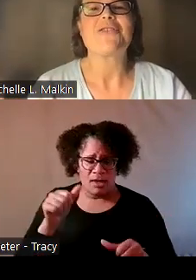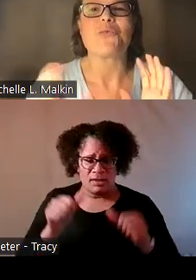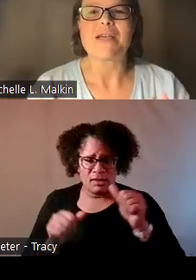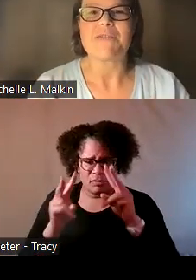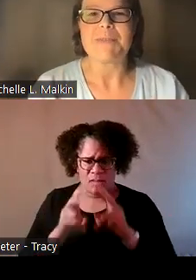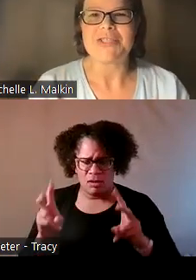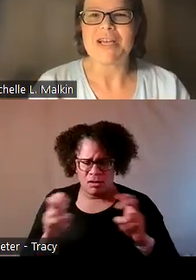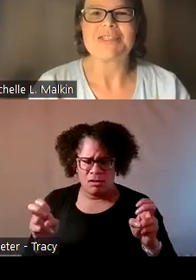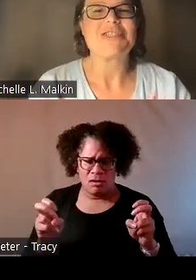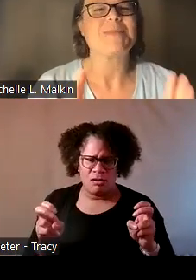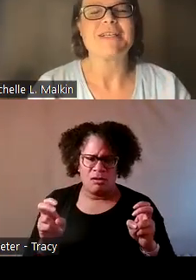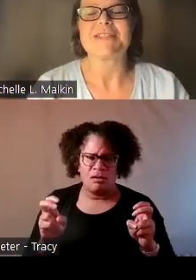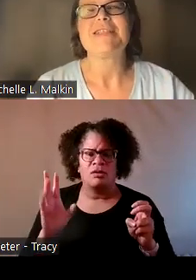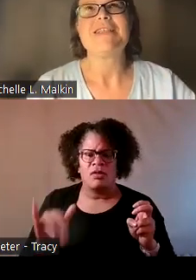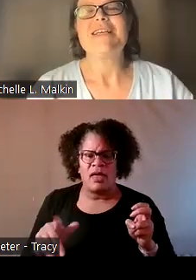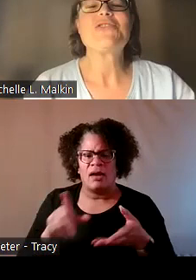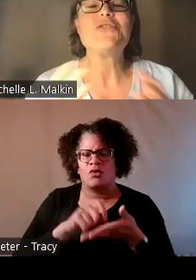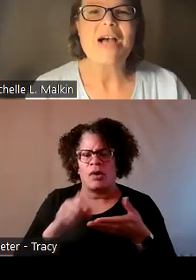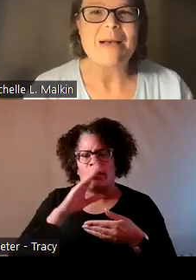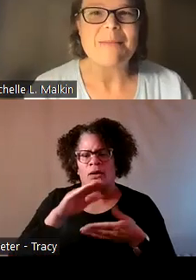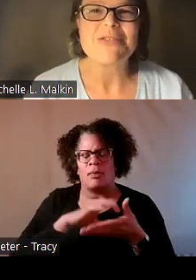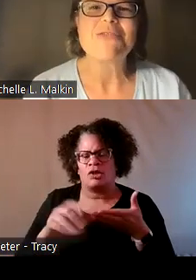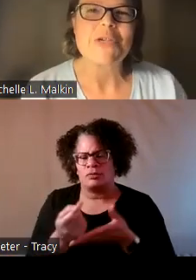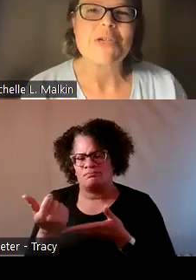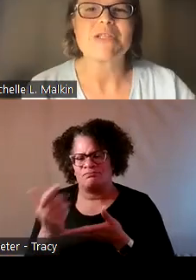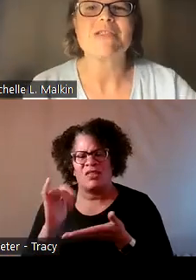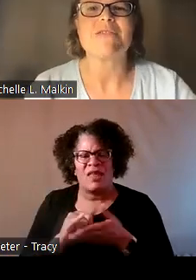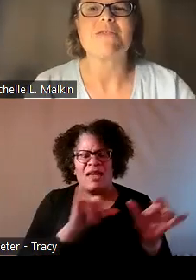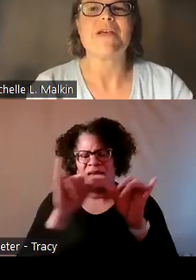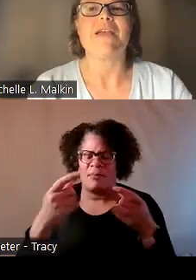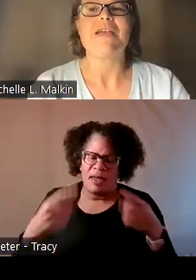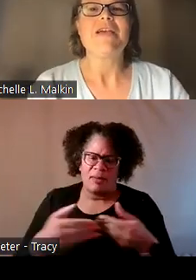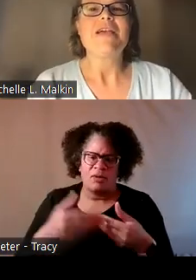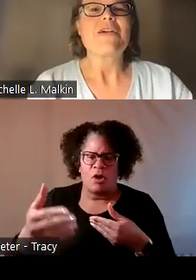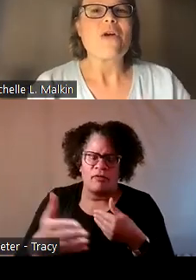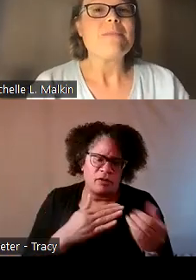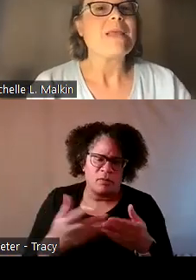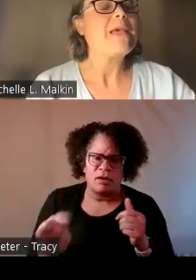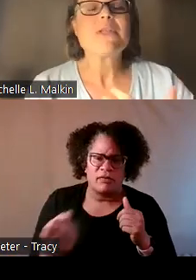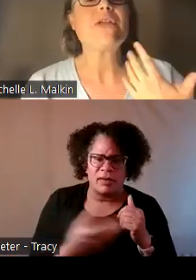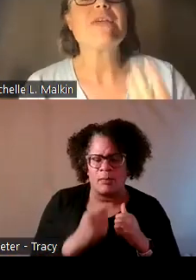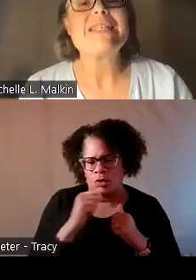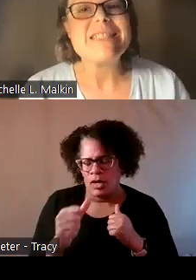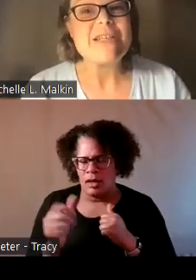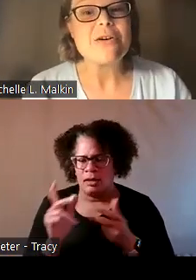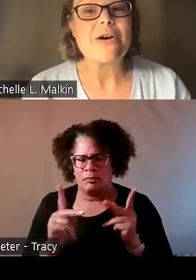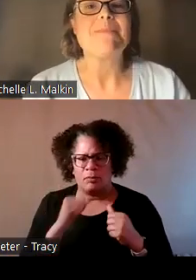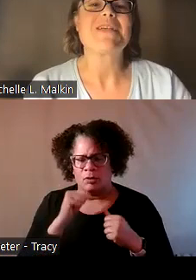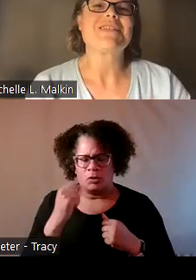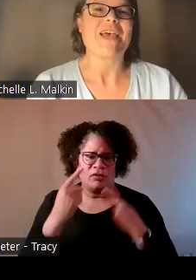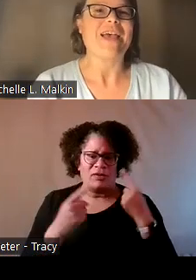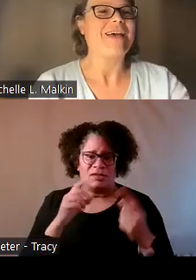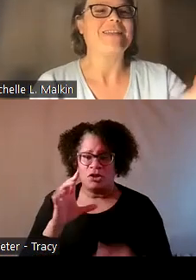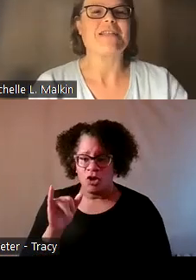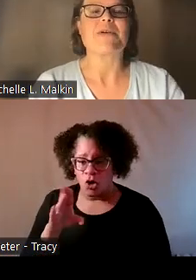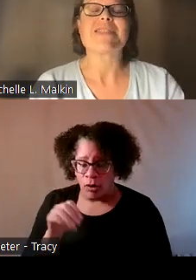take out the writing of a bad check just because it's too common, too frequent of a crime that people don't even consider a crime, because